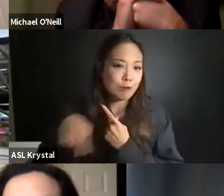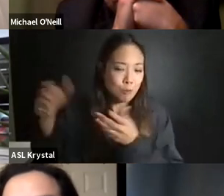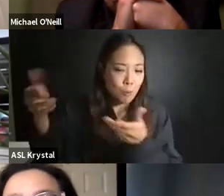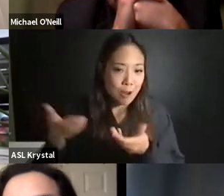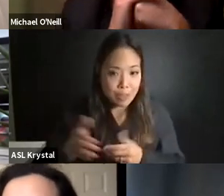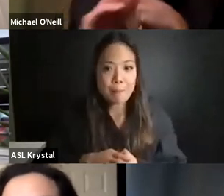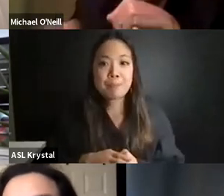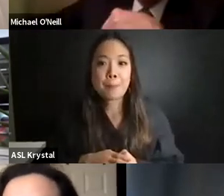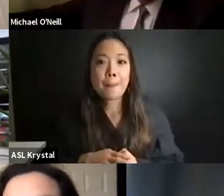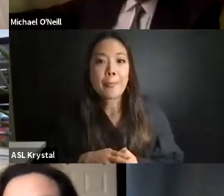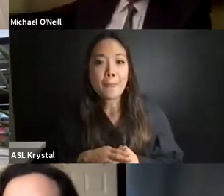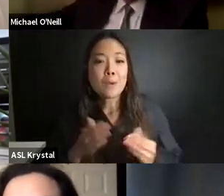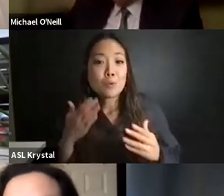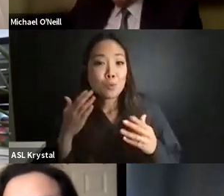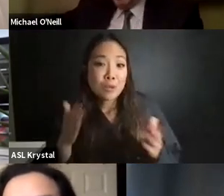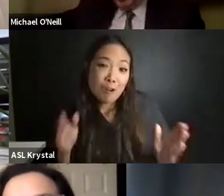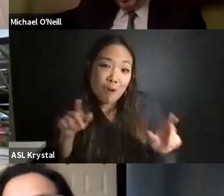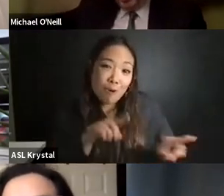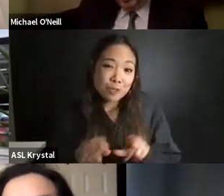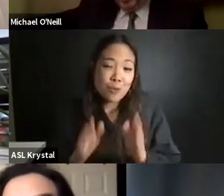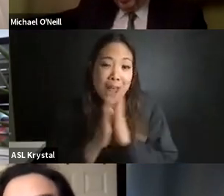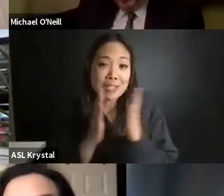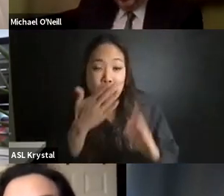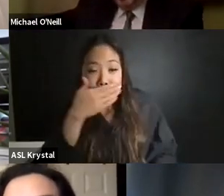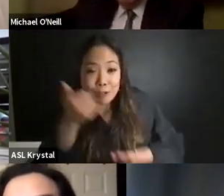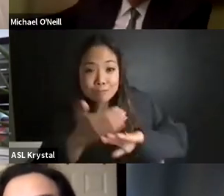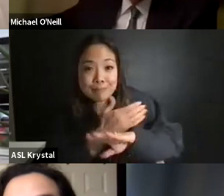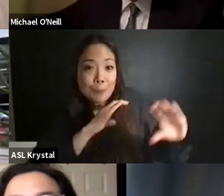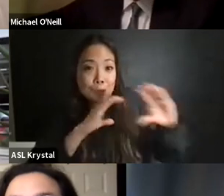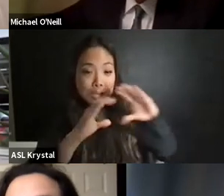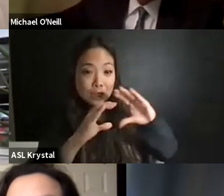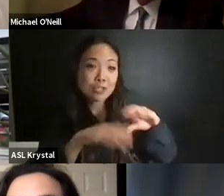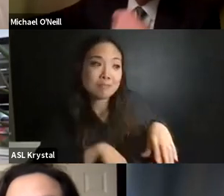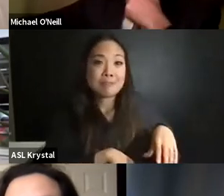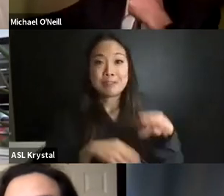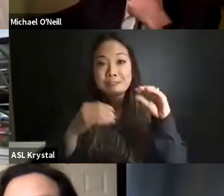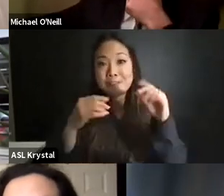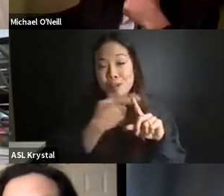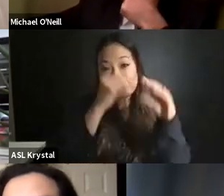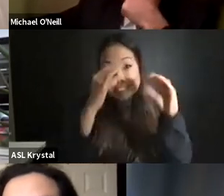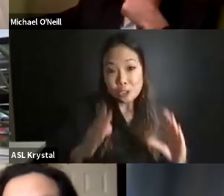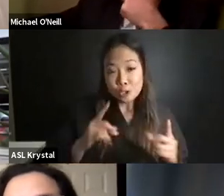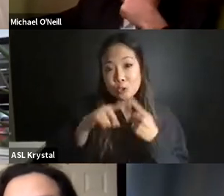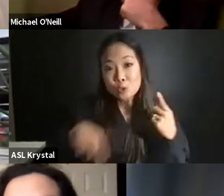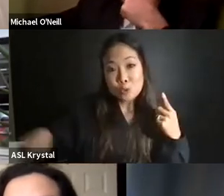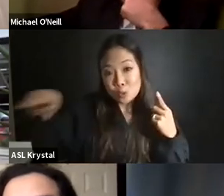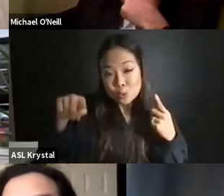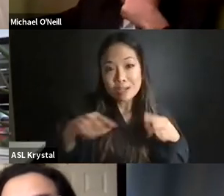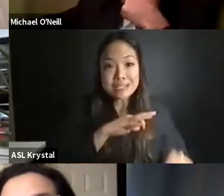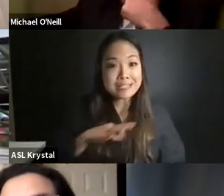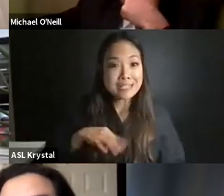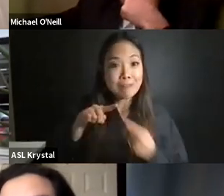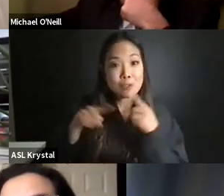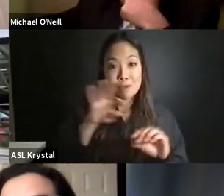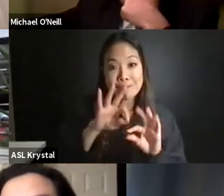bps families and teachers and we must be sure we're meeting the iep needs of all of the students